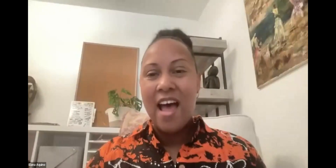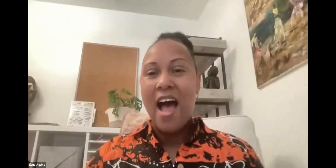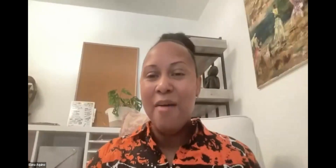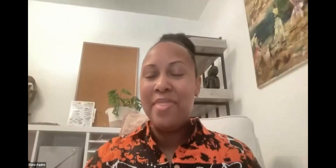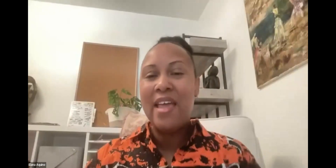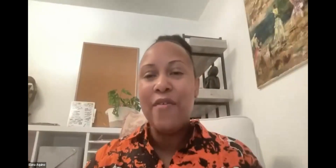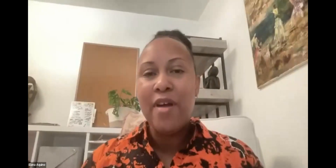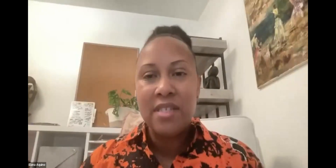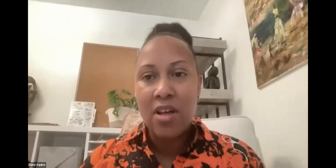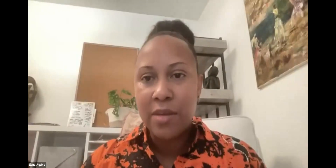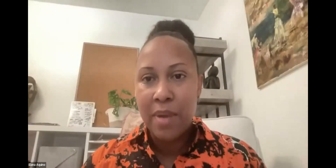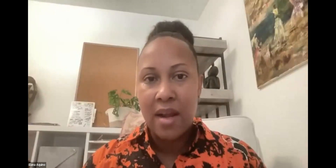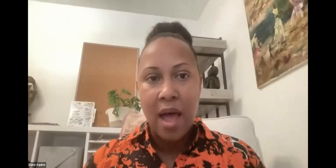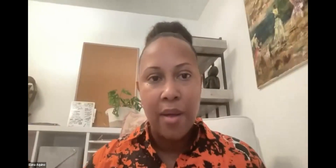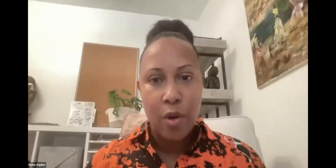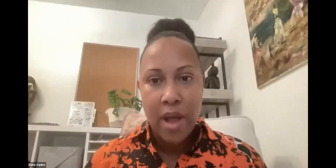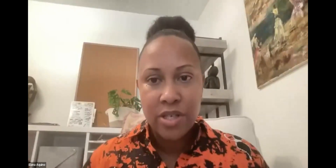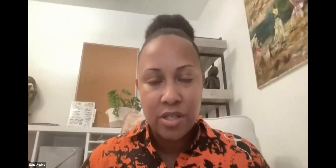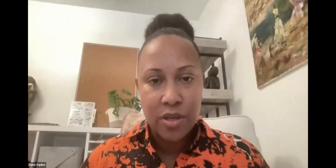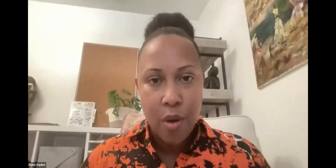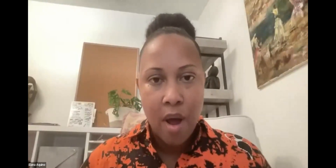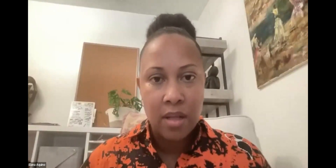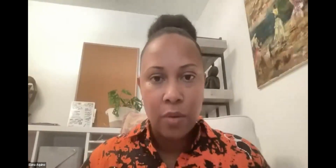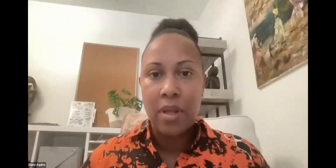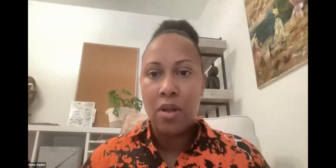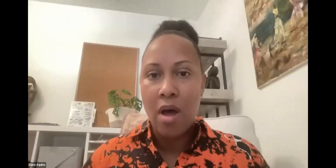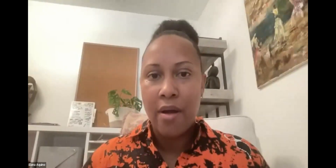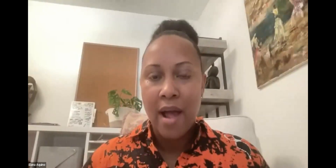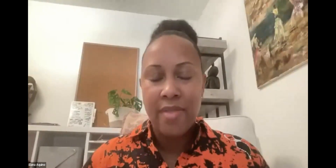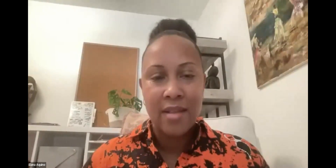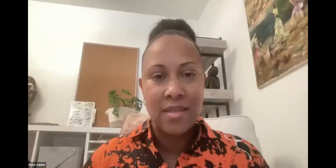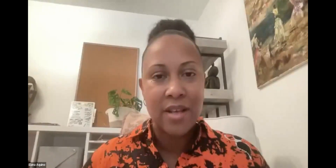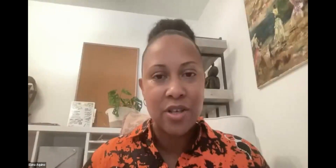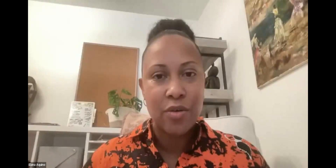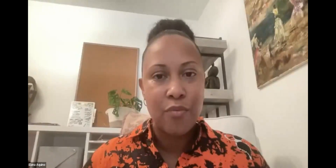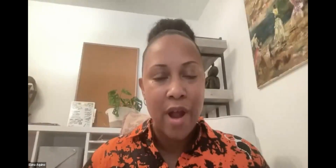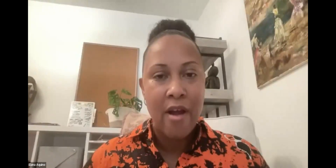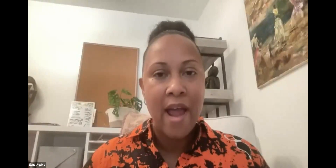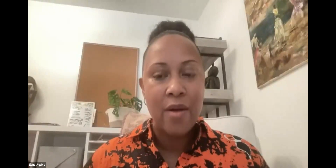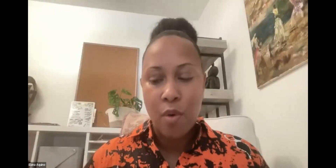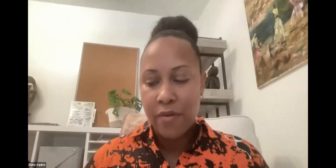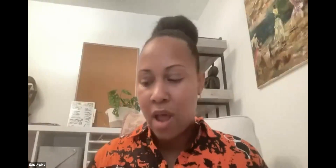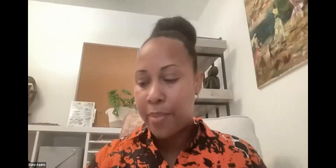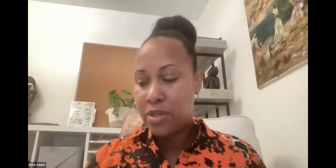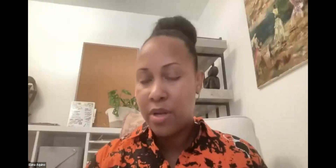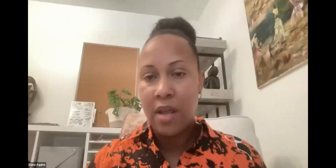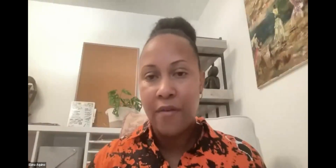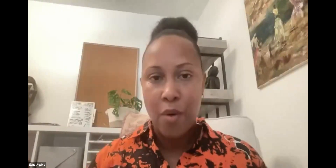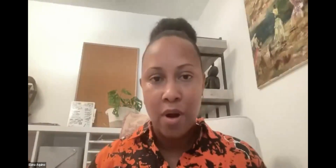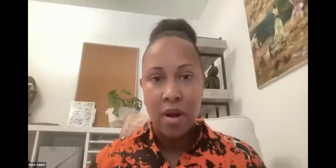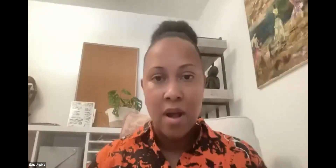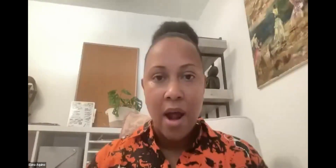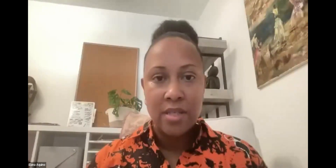good. Thank you for indulging me and allowing the questions to go on a little bit longer. I think it's such a rare and wonderful